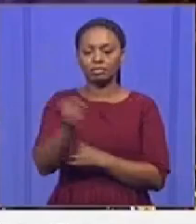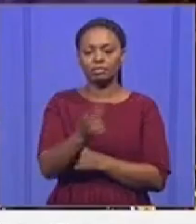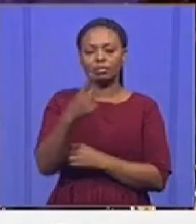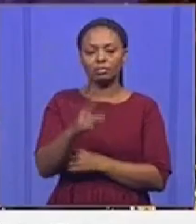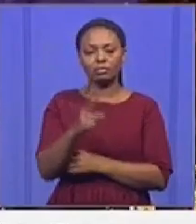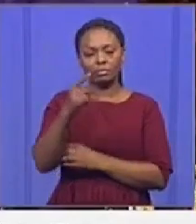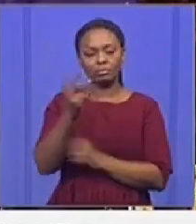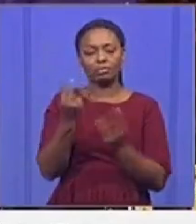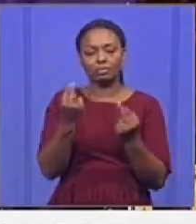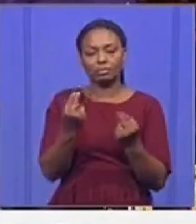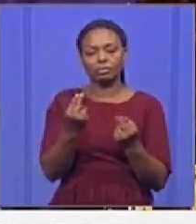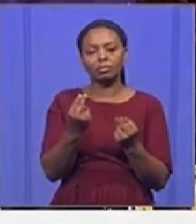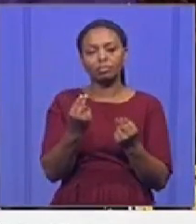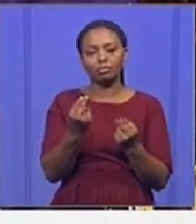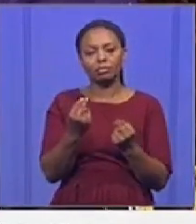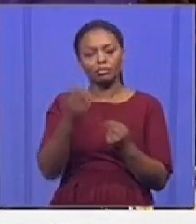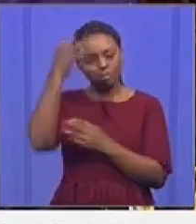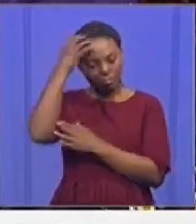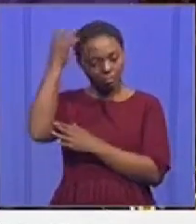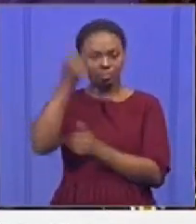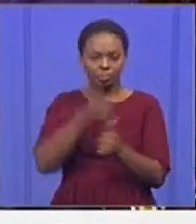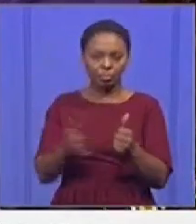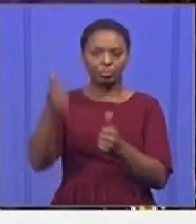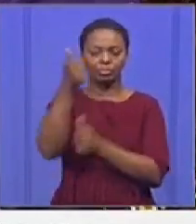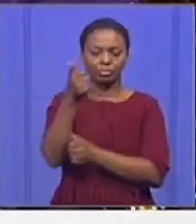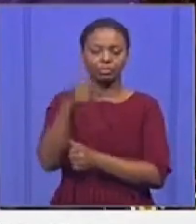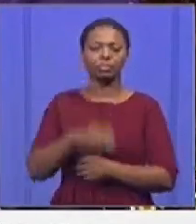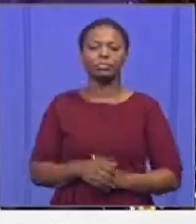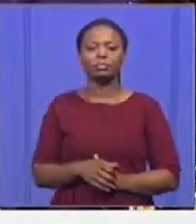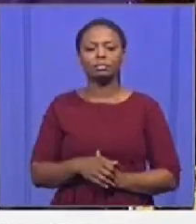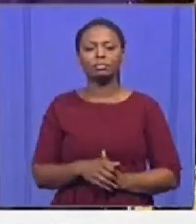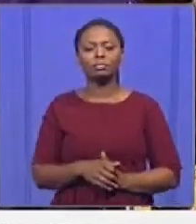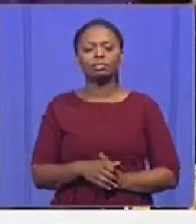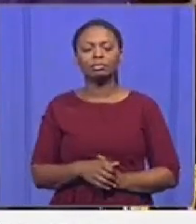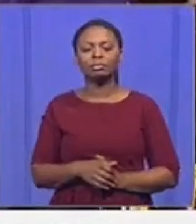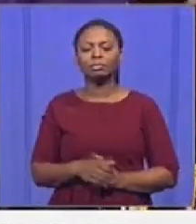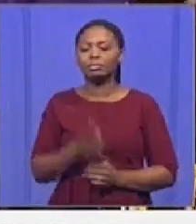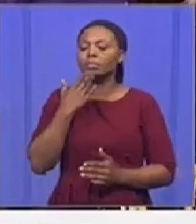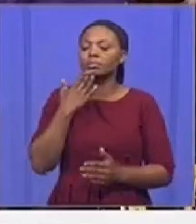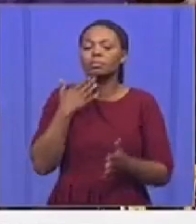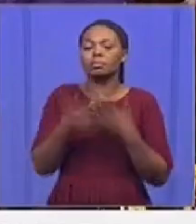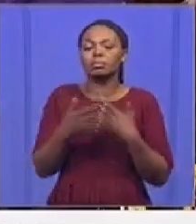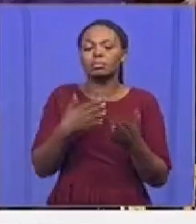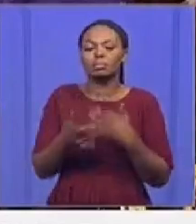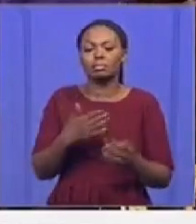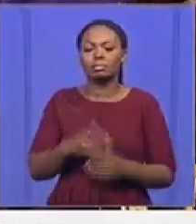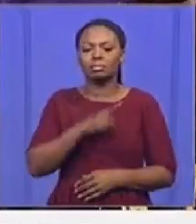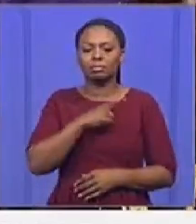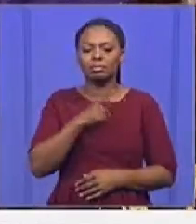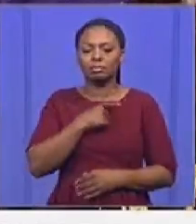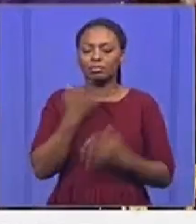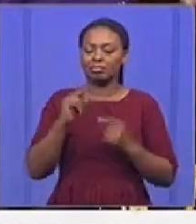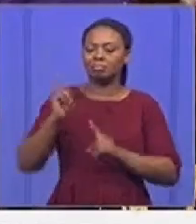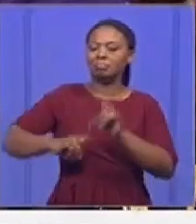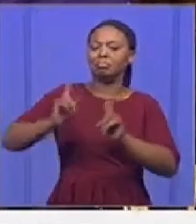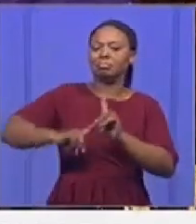executive, whoever that will be. We can't go through a road of